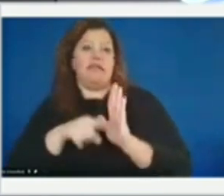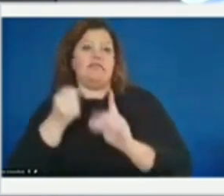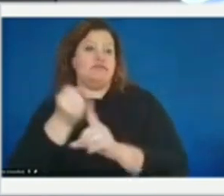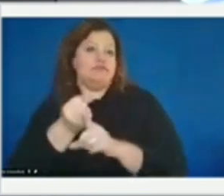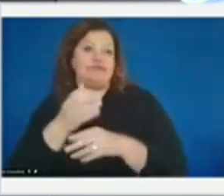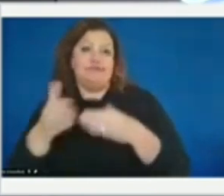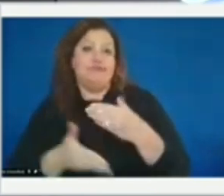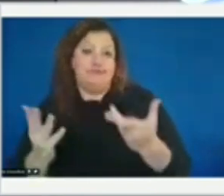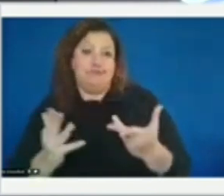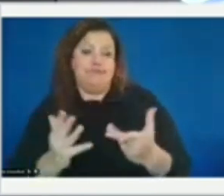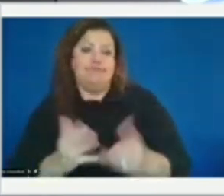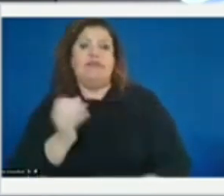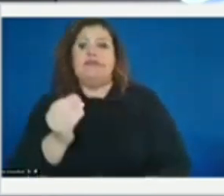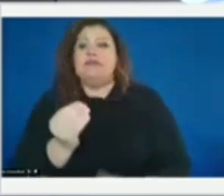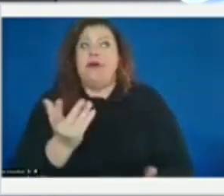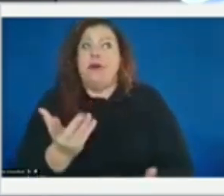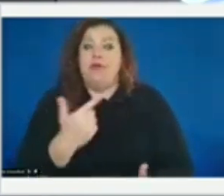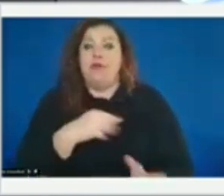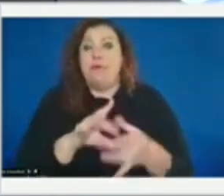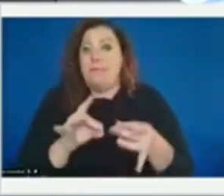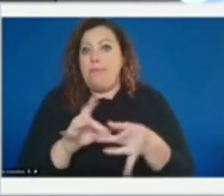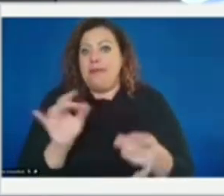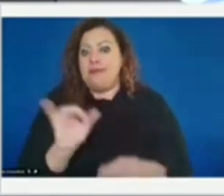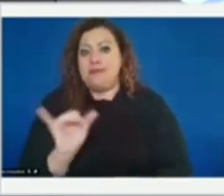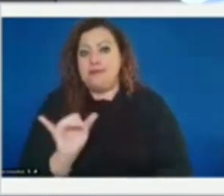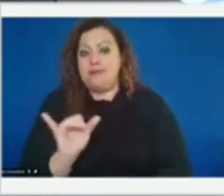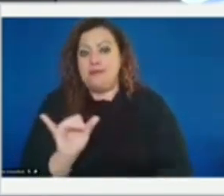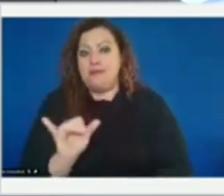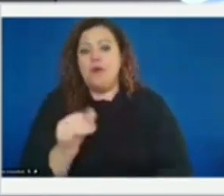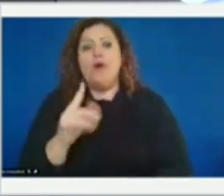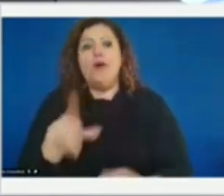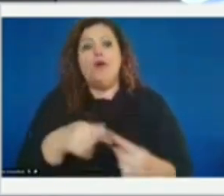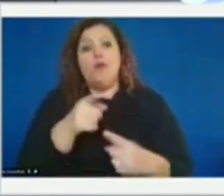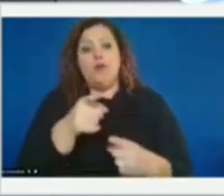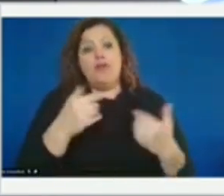so, not to mention the fact that when you have